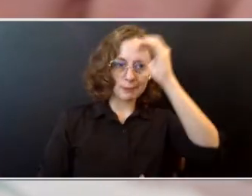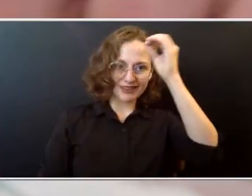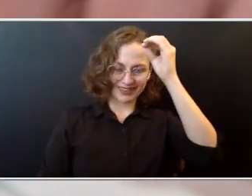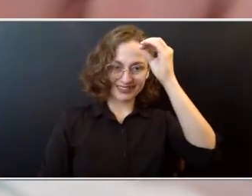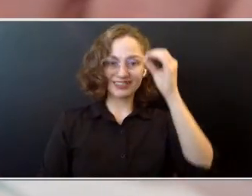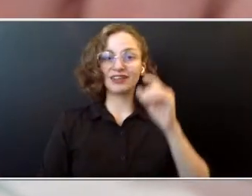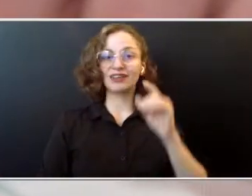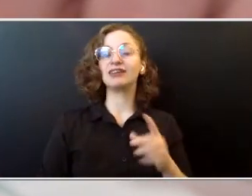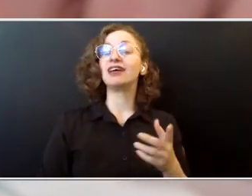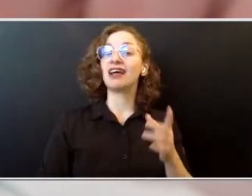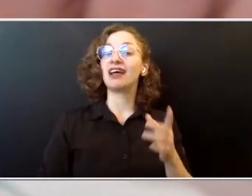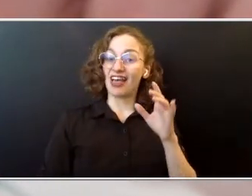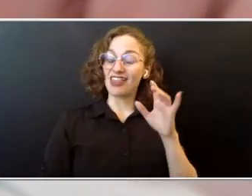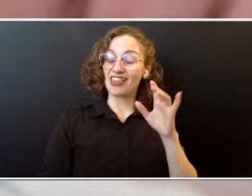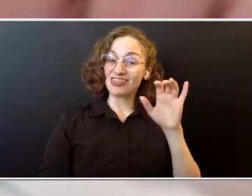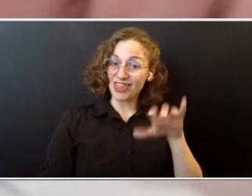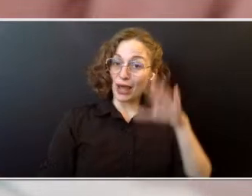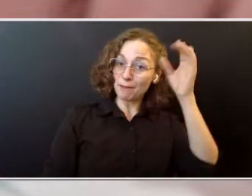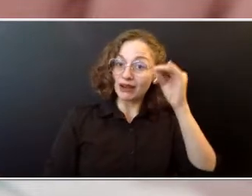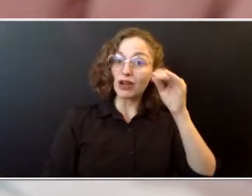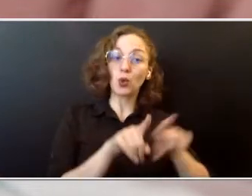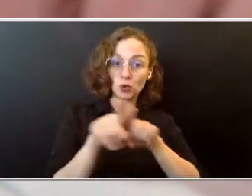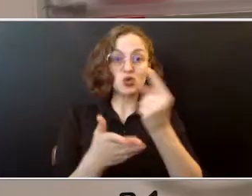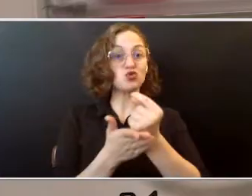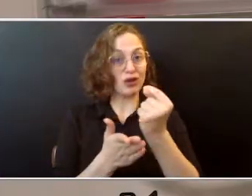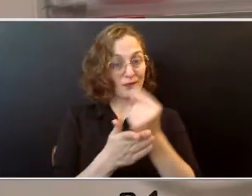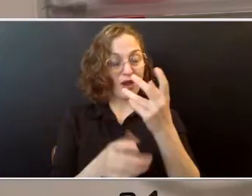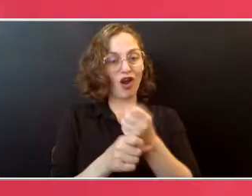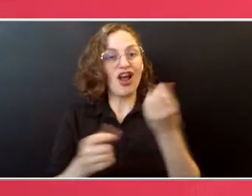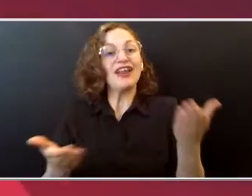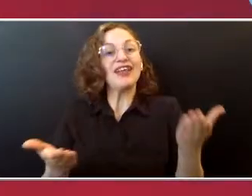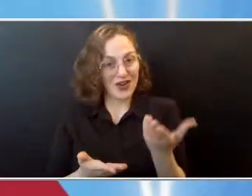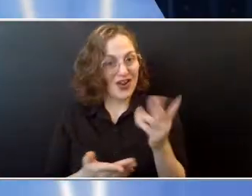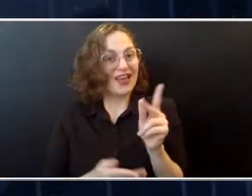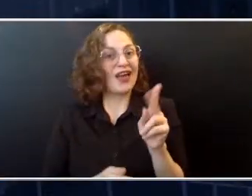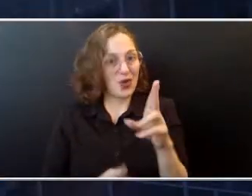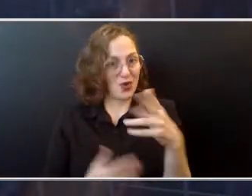got right here at the health system saved her daughter's life.